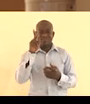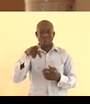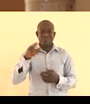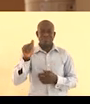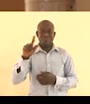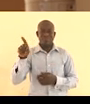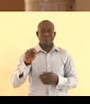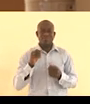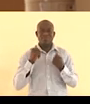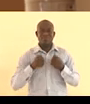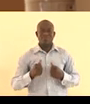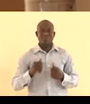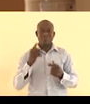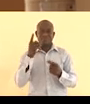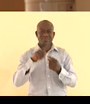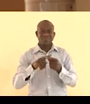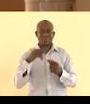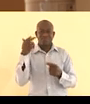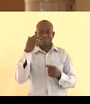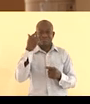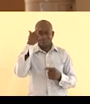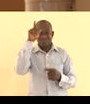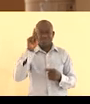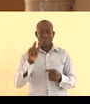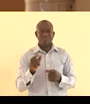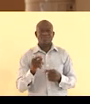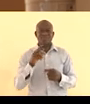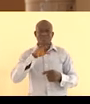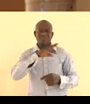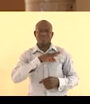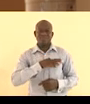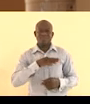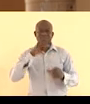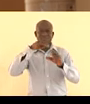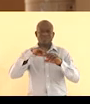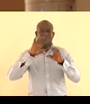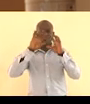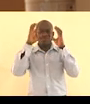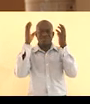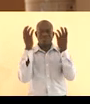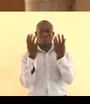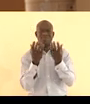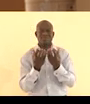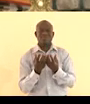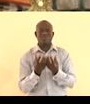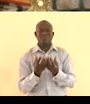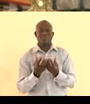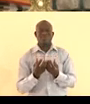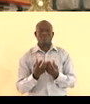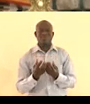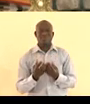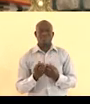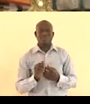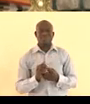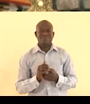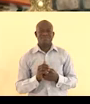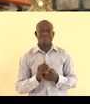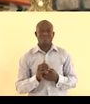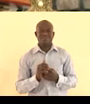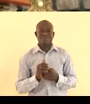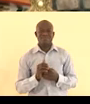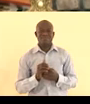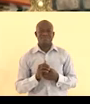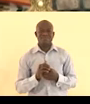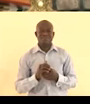was addressing them to look for these higher values in the community and among the people. Emmanuel, you used to get